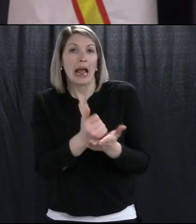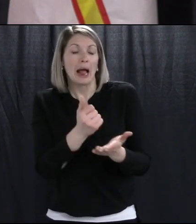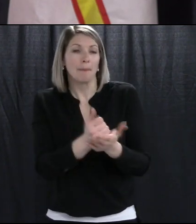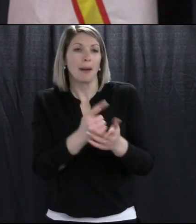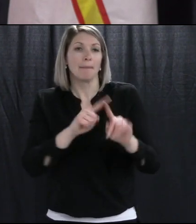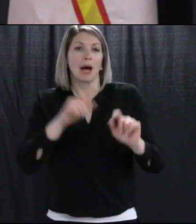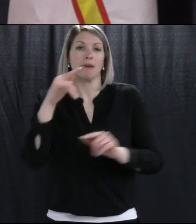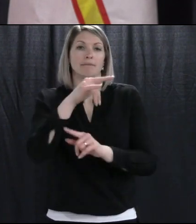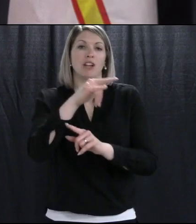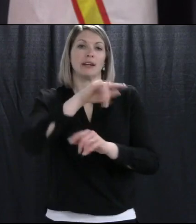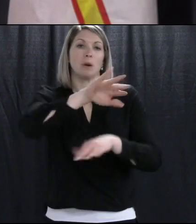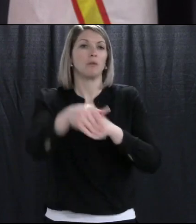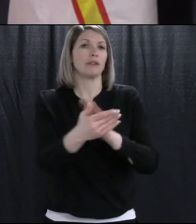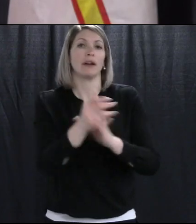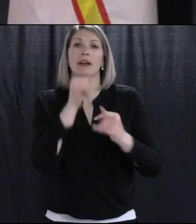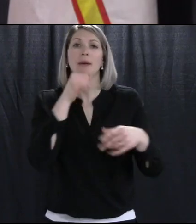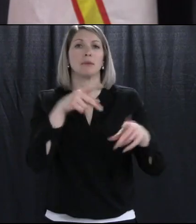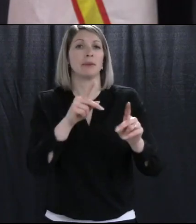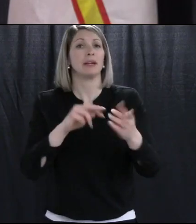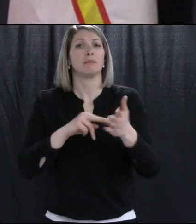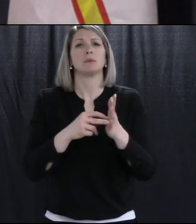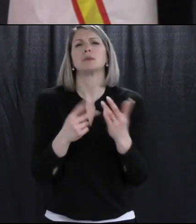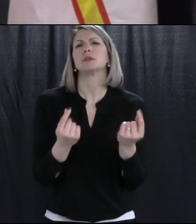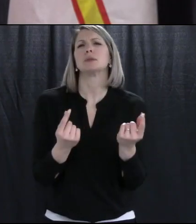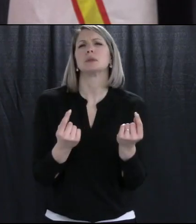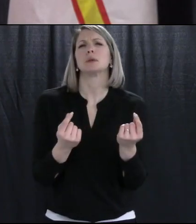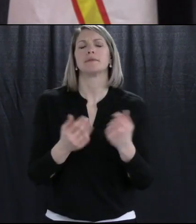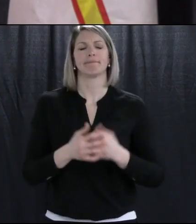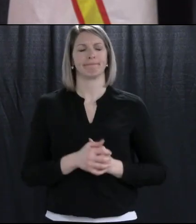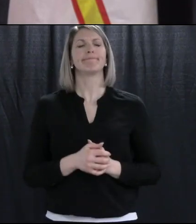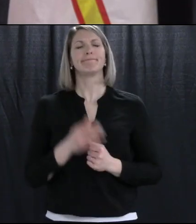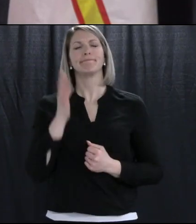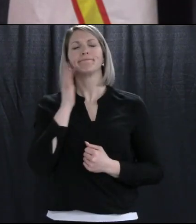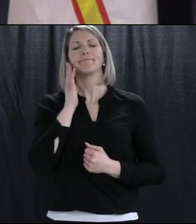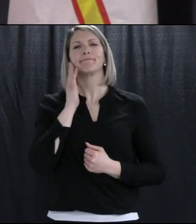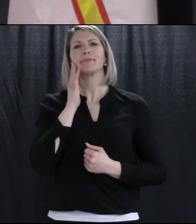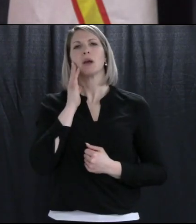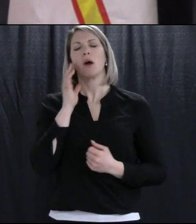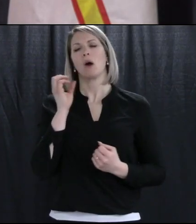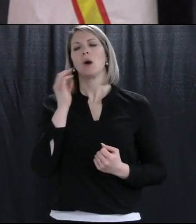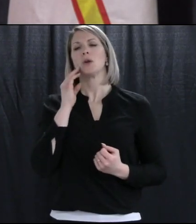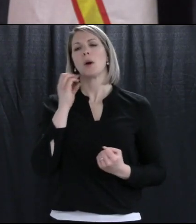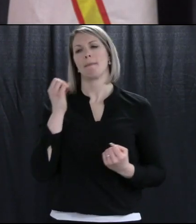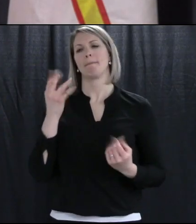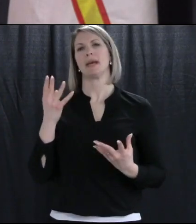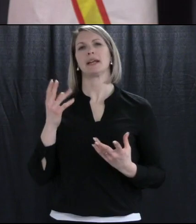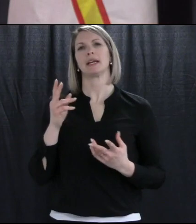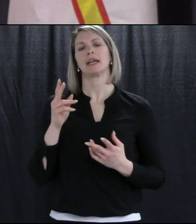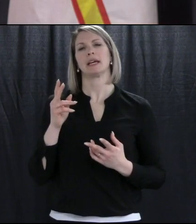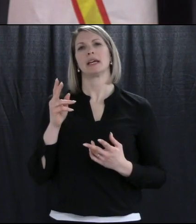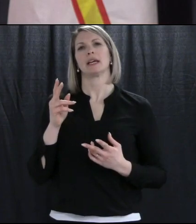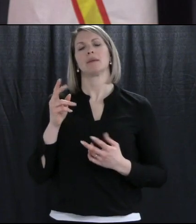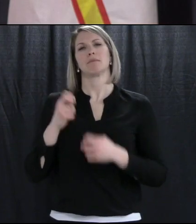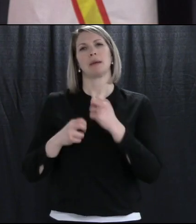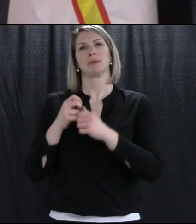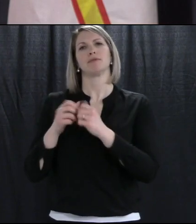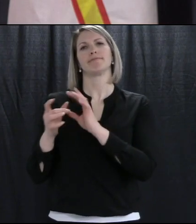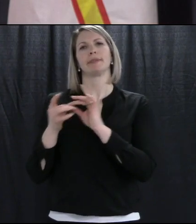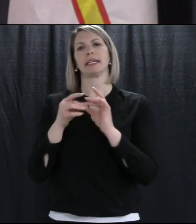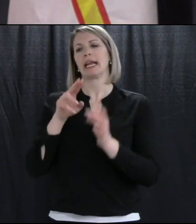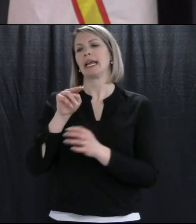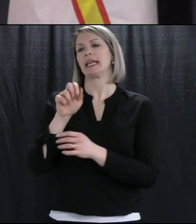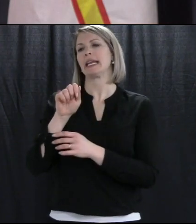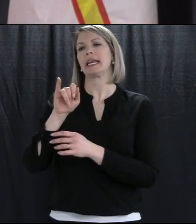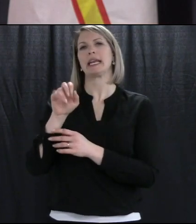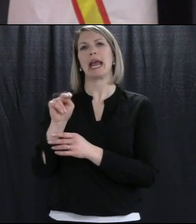Yeah, there's been ongoing issues, as you know, with the Nain Airport through lighting, and we've been working with the federal government